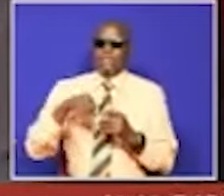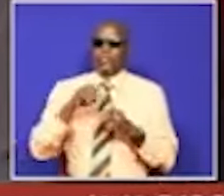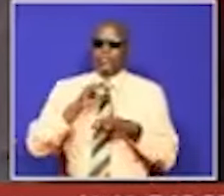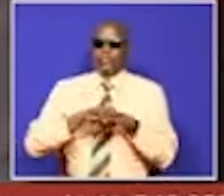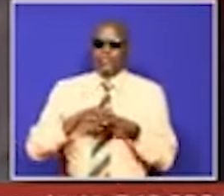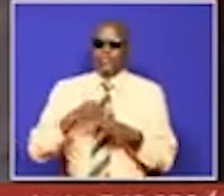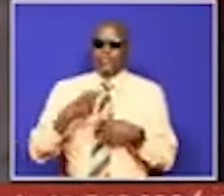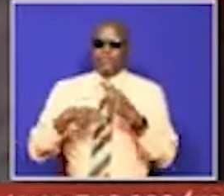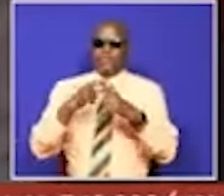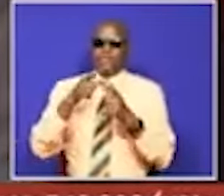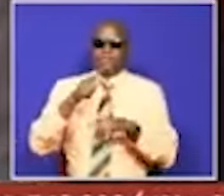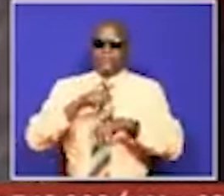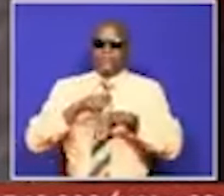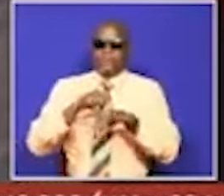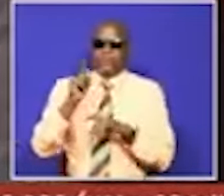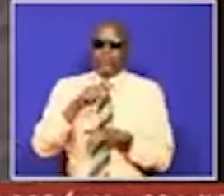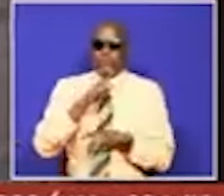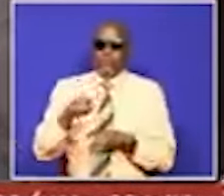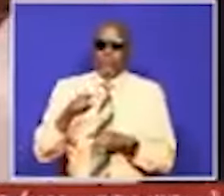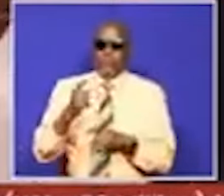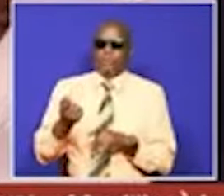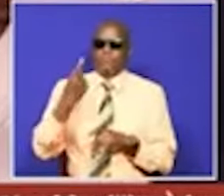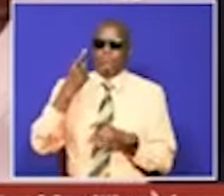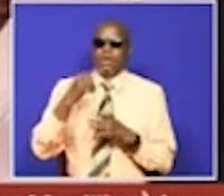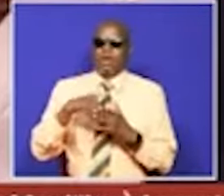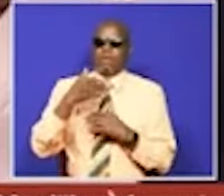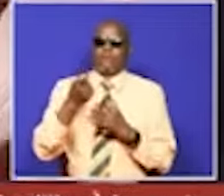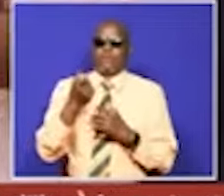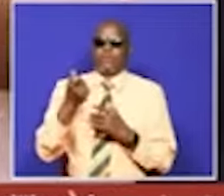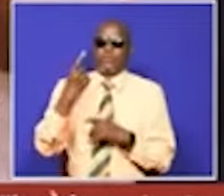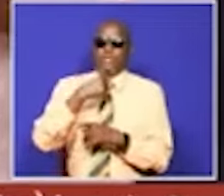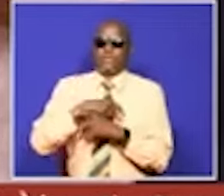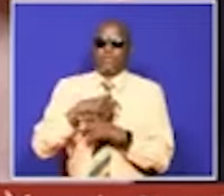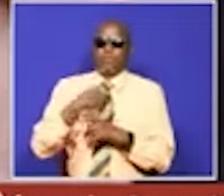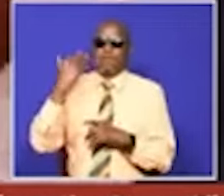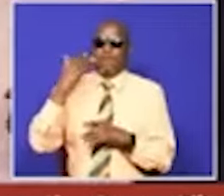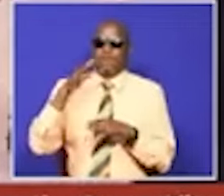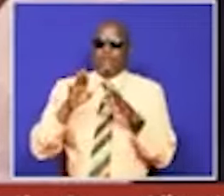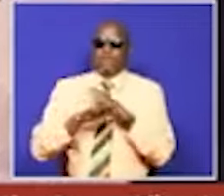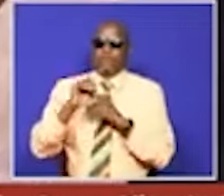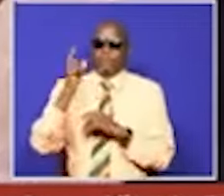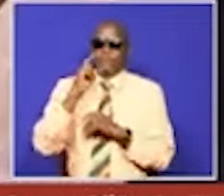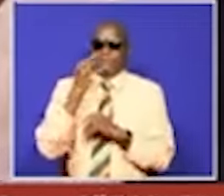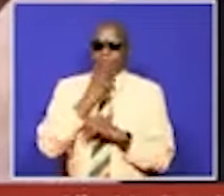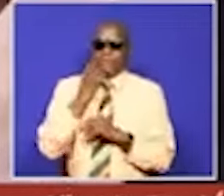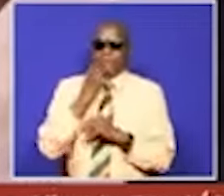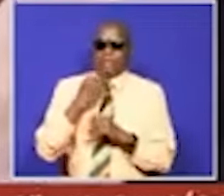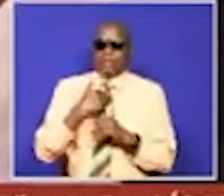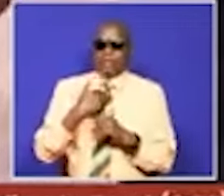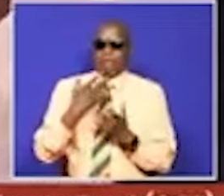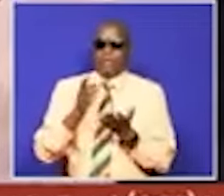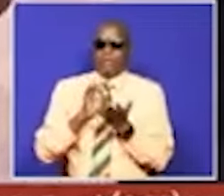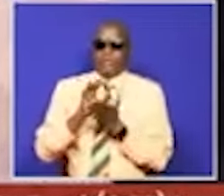and that its timing was also wrong, as it comes just a few days after former Deputy President Rigathi Gachagua's